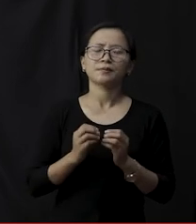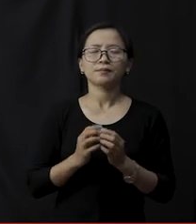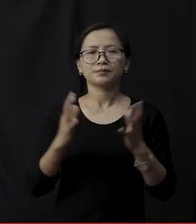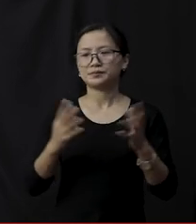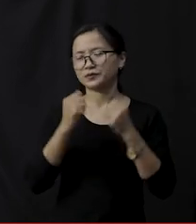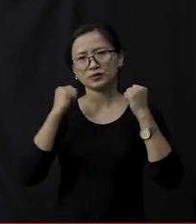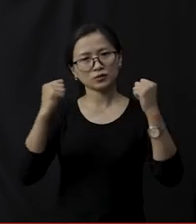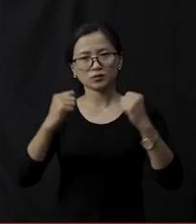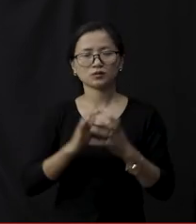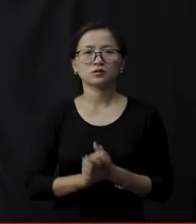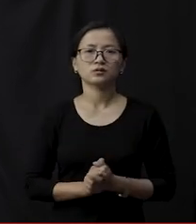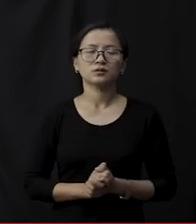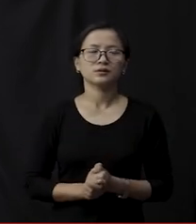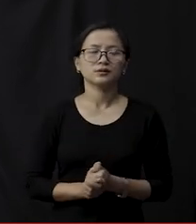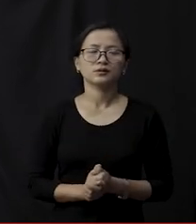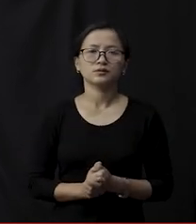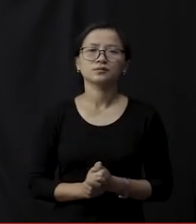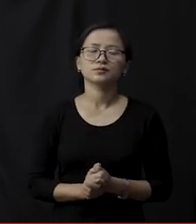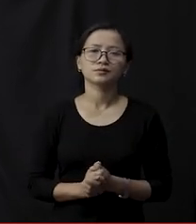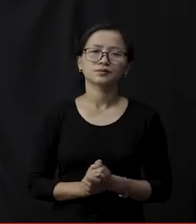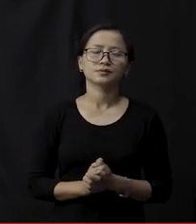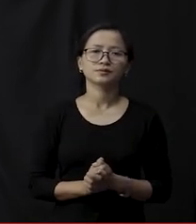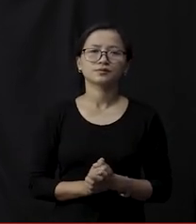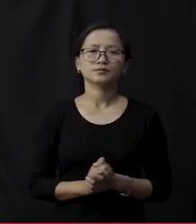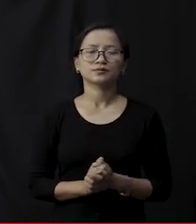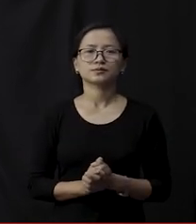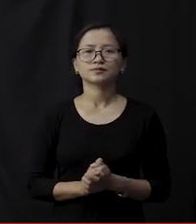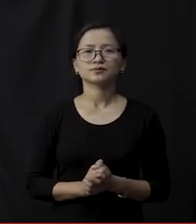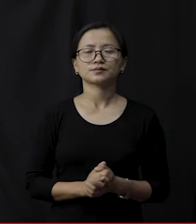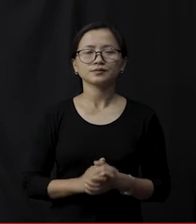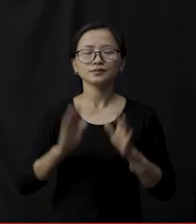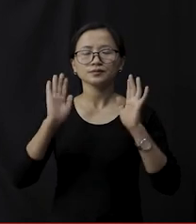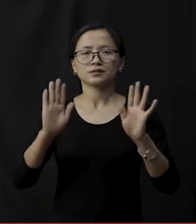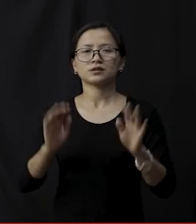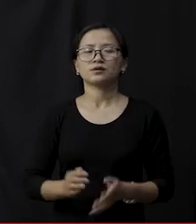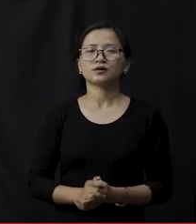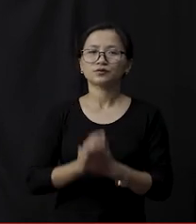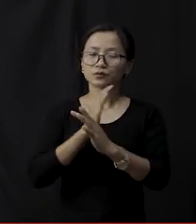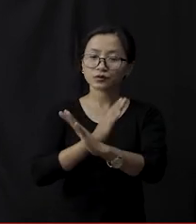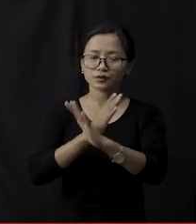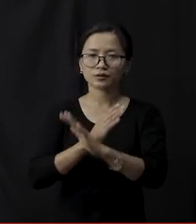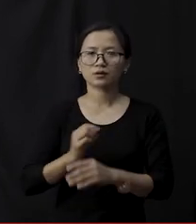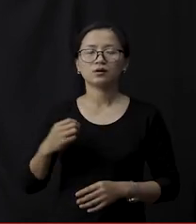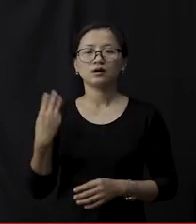prevent us from the soil erosion. And we have to protect our Mother